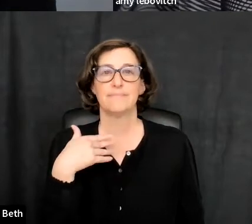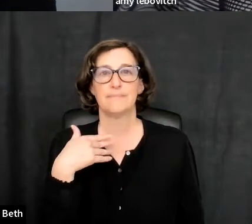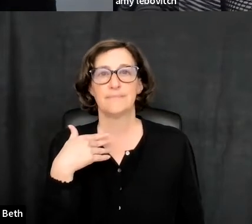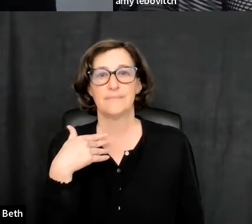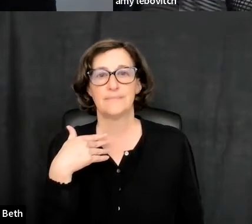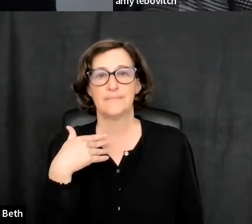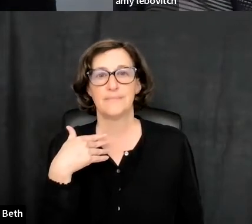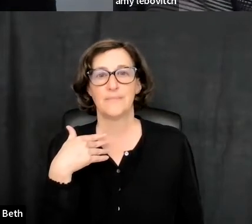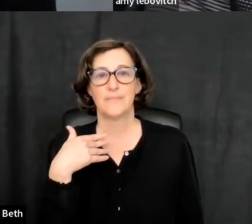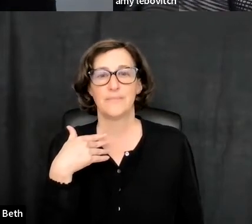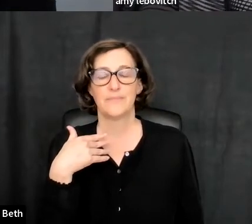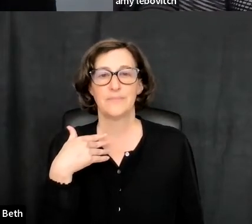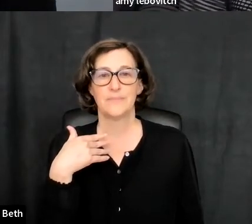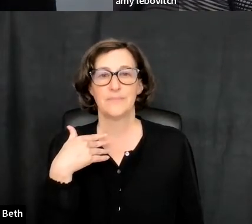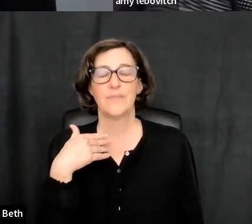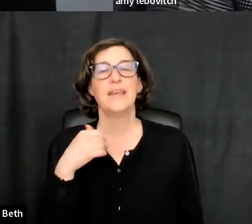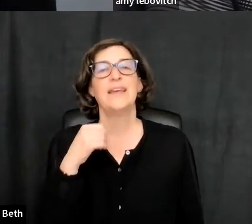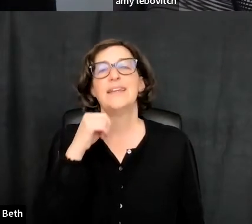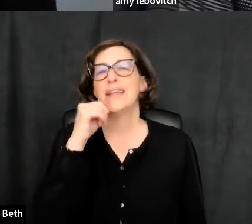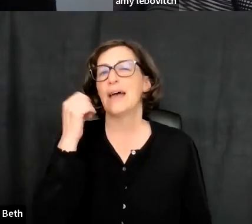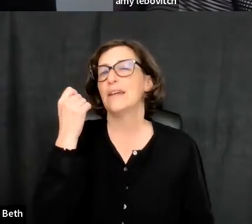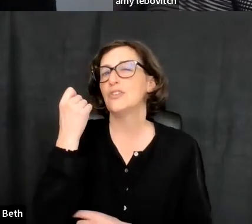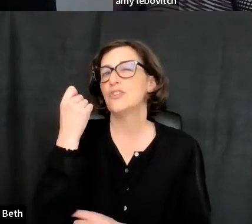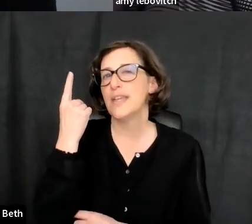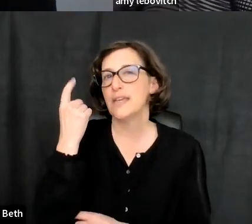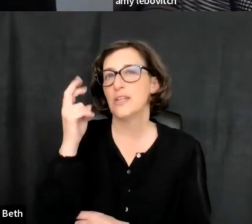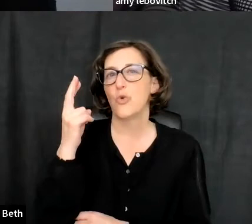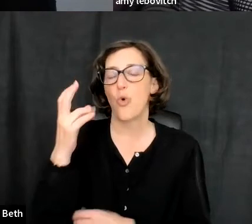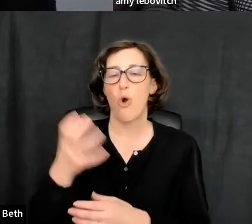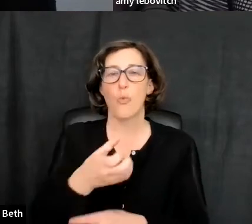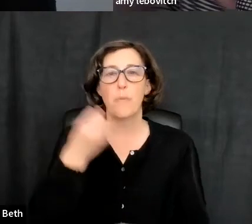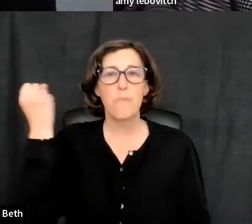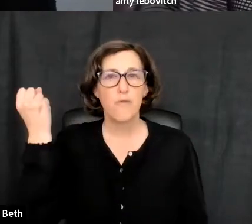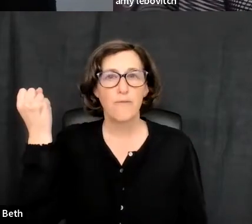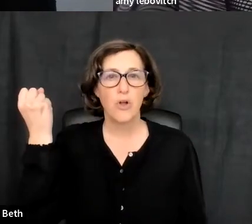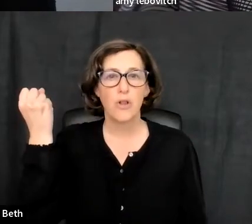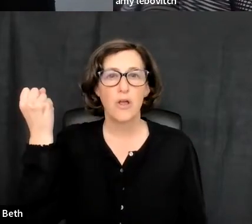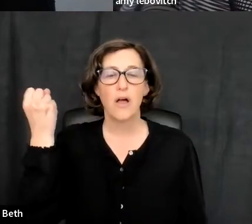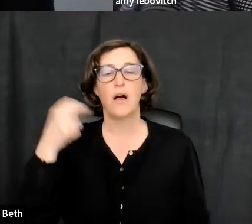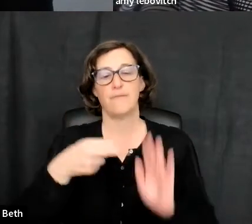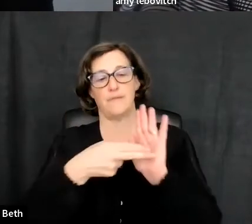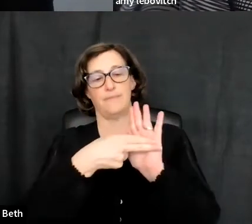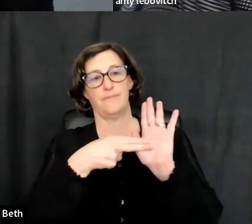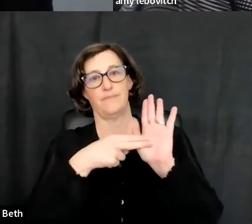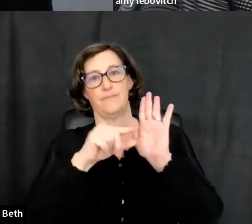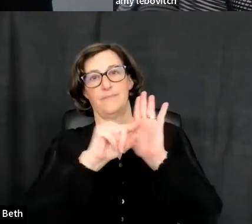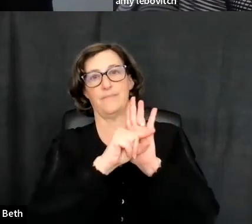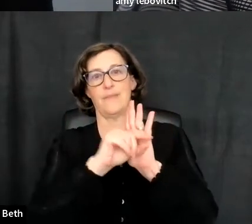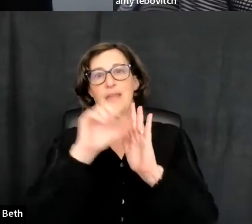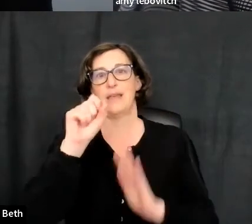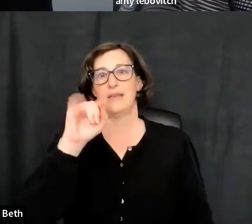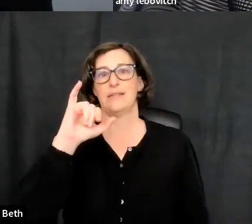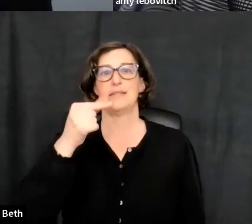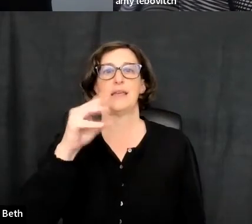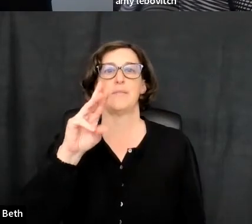like the removal or like not understanding how stigma and criminalization